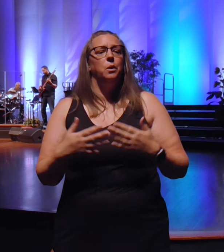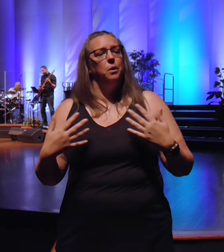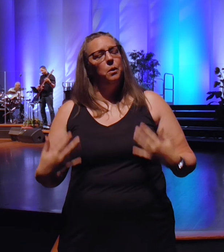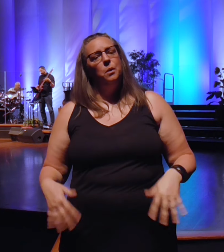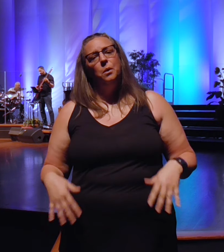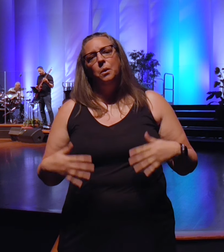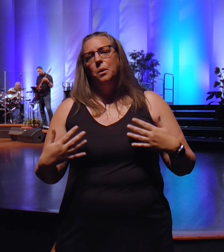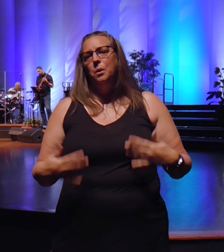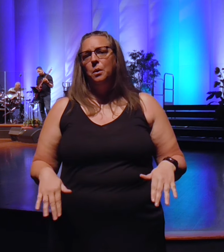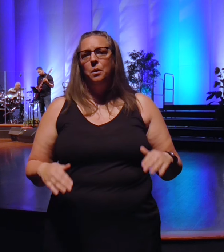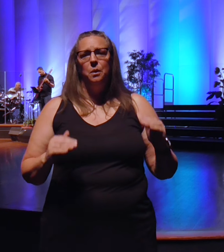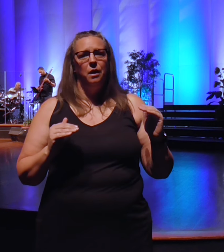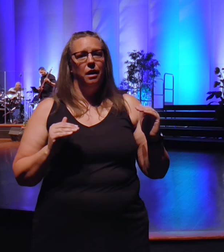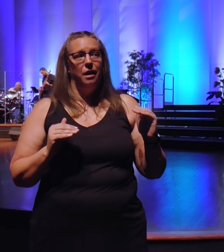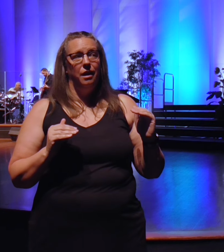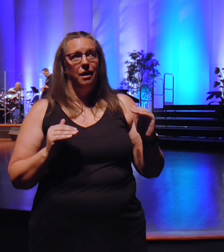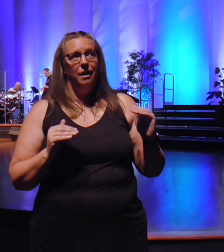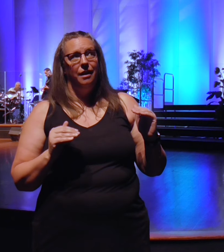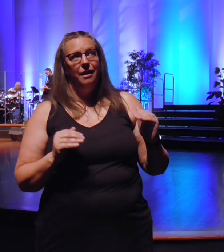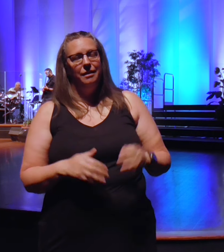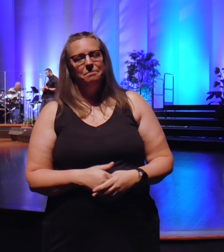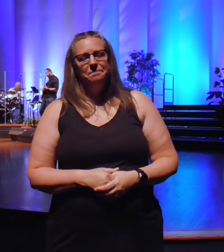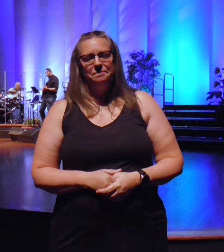Oh, oh, oh.